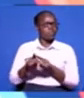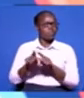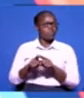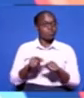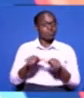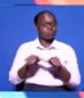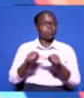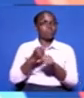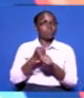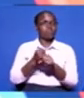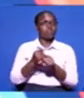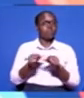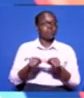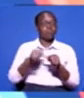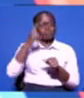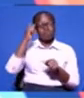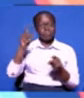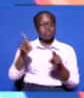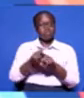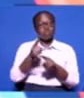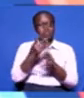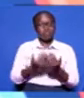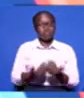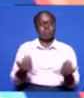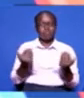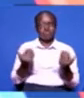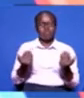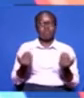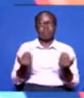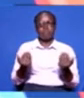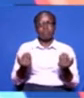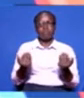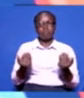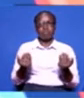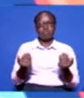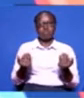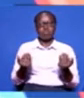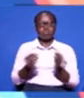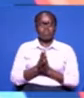dream. Yes, and it is one of the things that in the Commonwealth